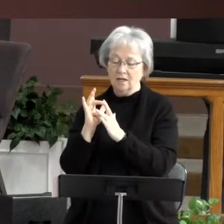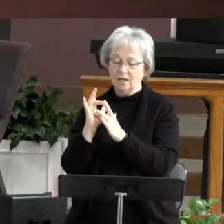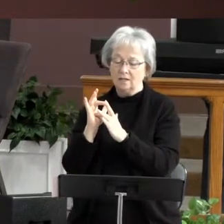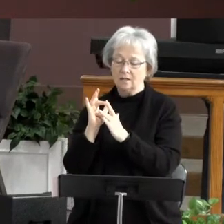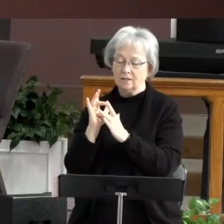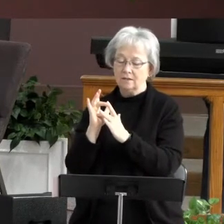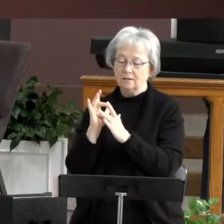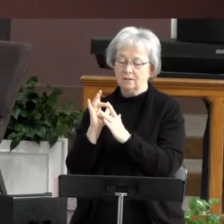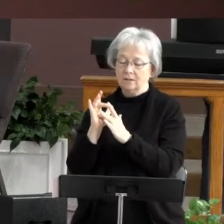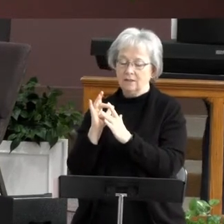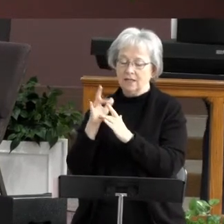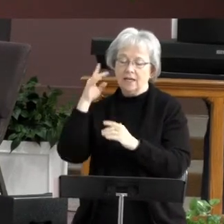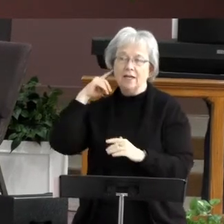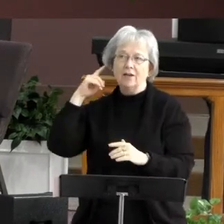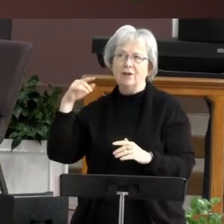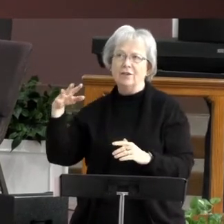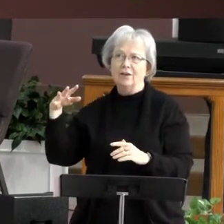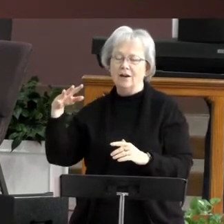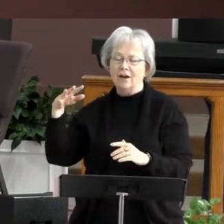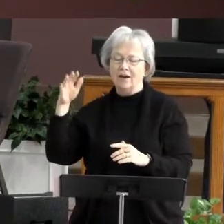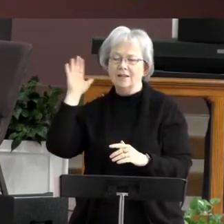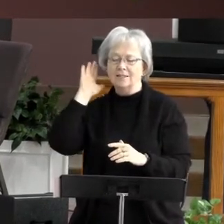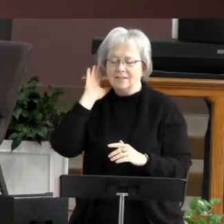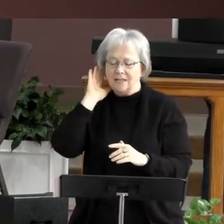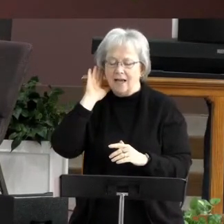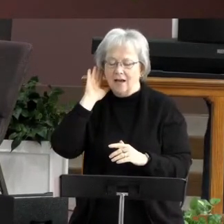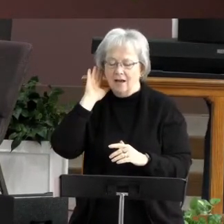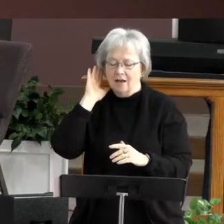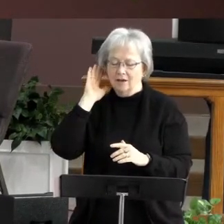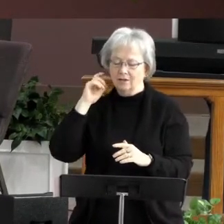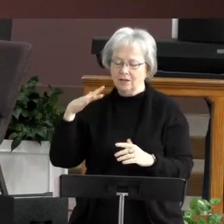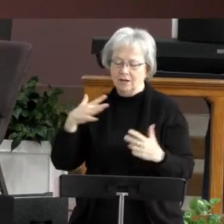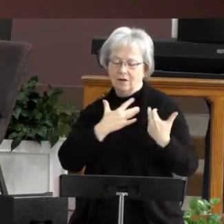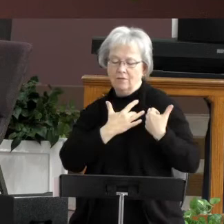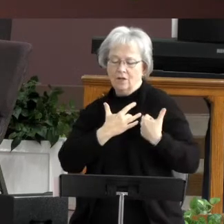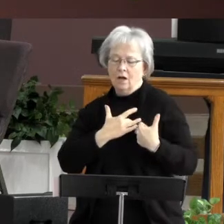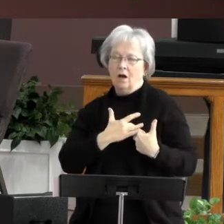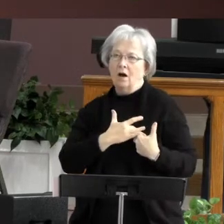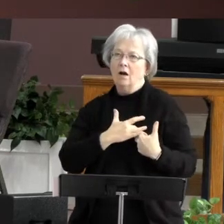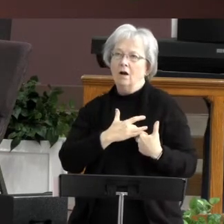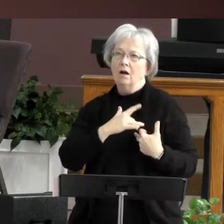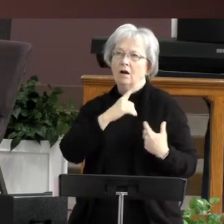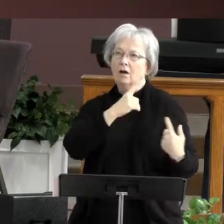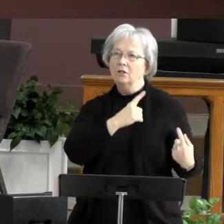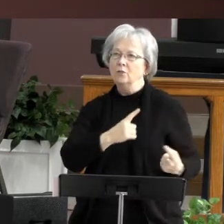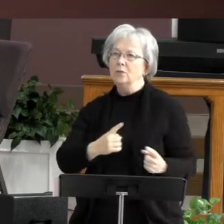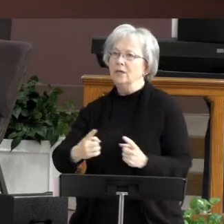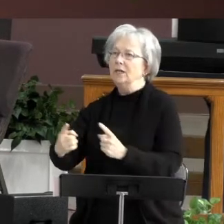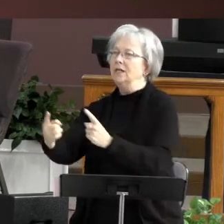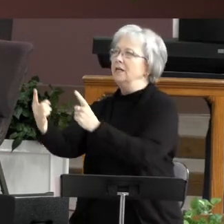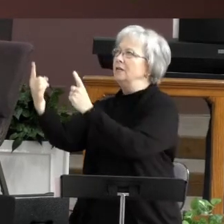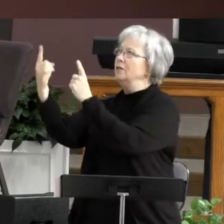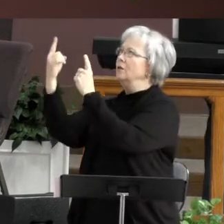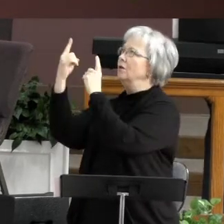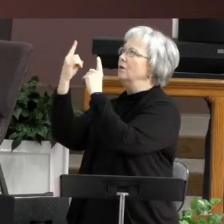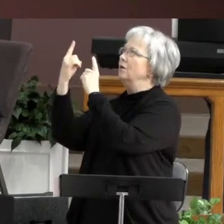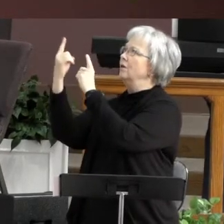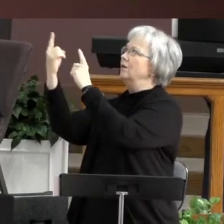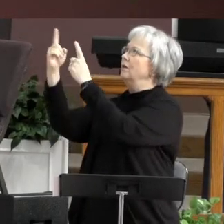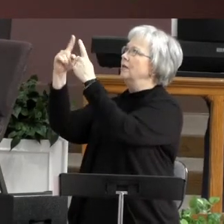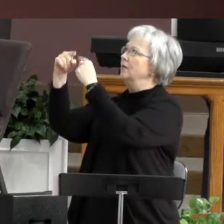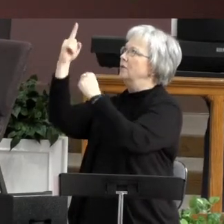Jesus. Hear the sound of hearts